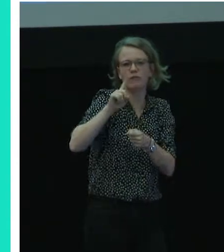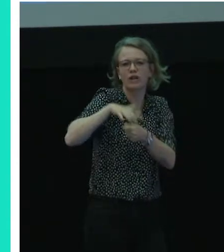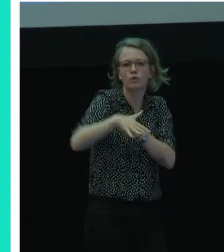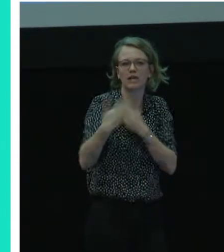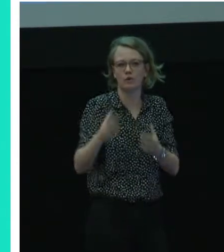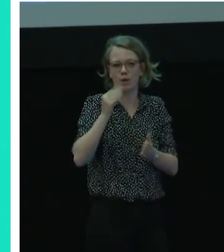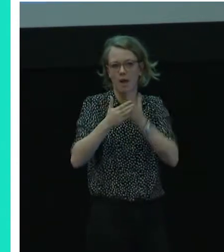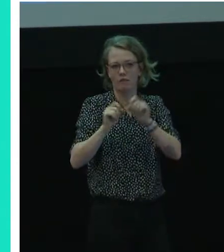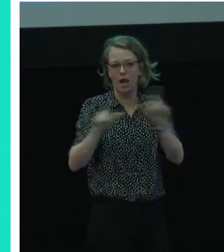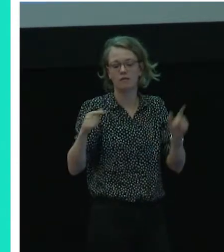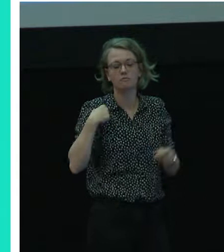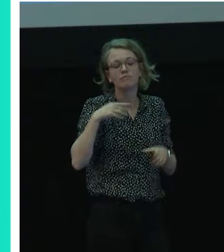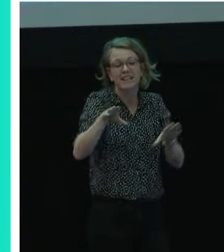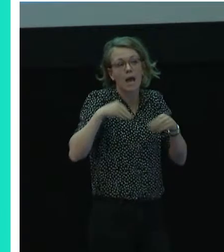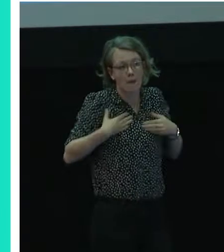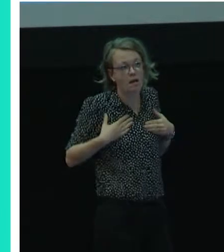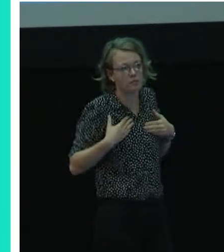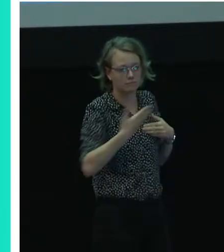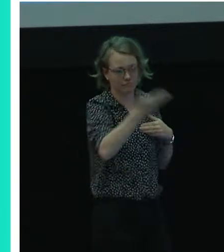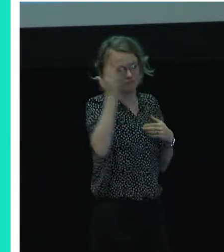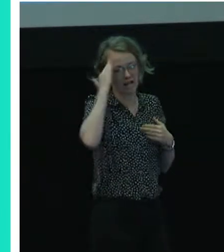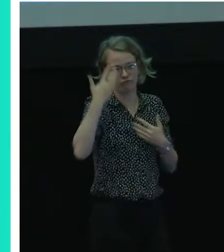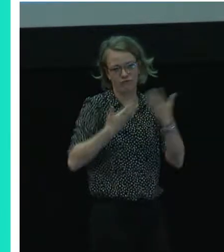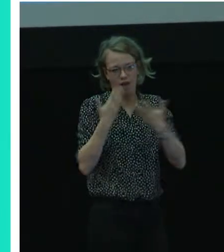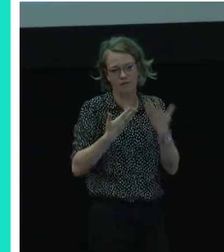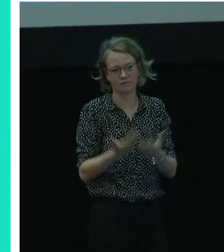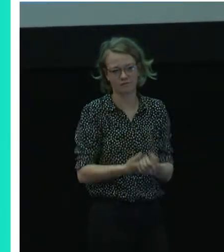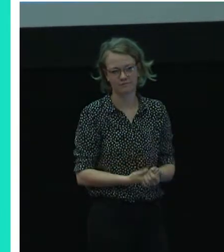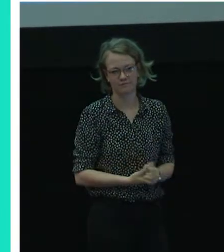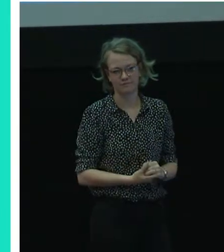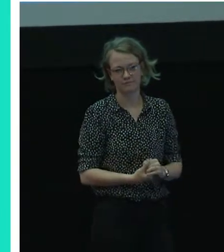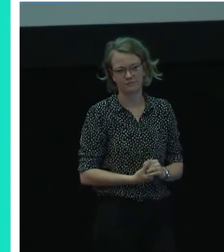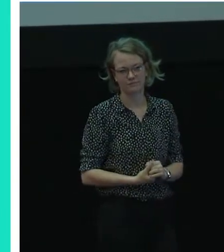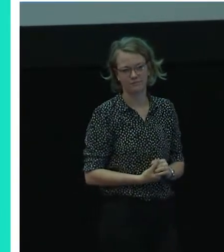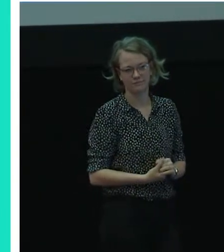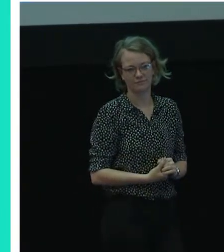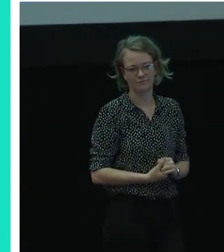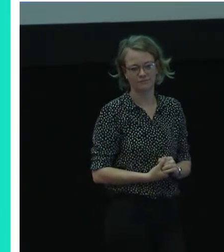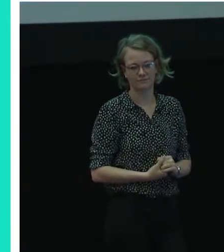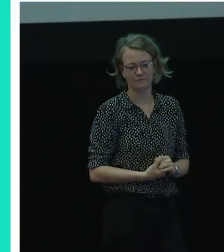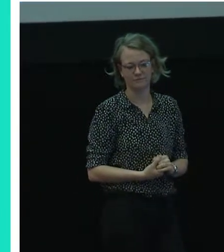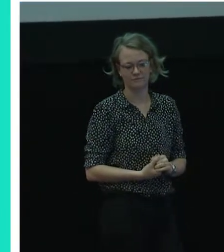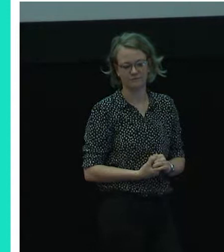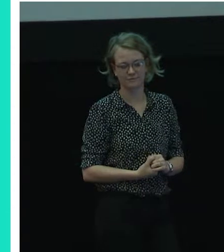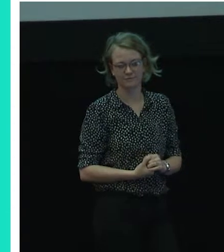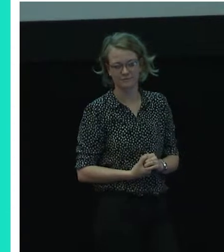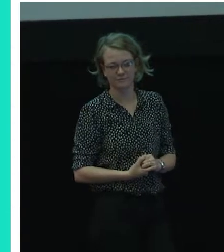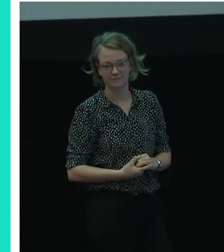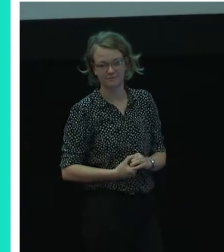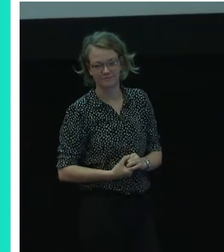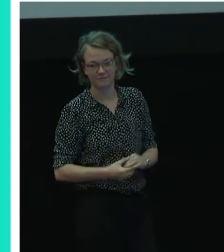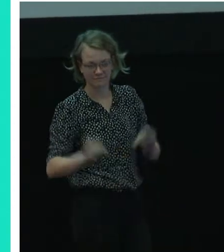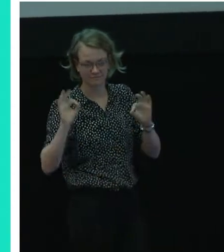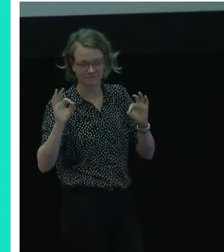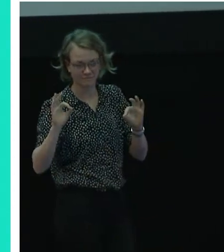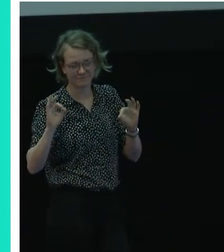make something out of it. Just to show you how facial expressions are very important in sign